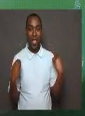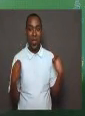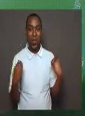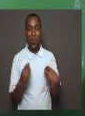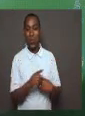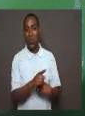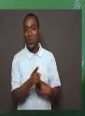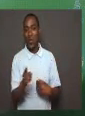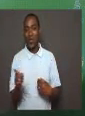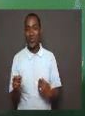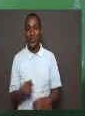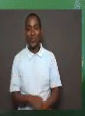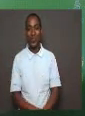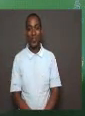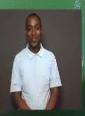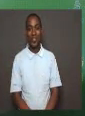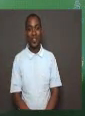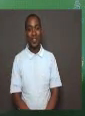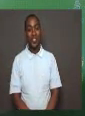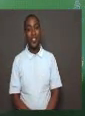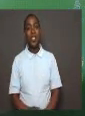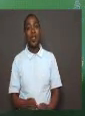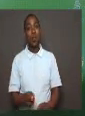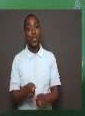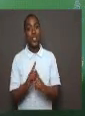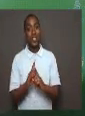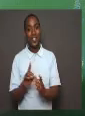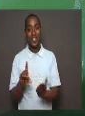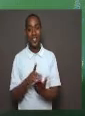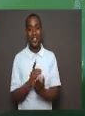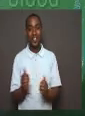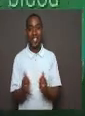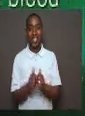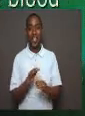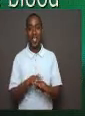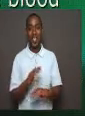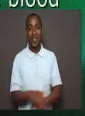Hello once again. Let us review your answers.